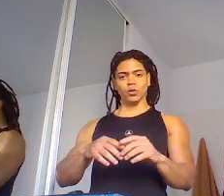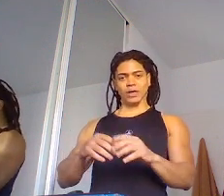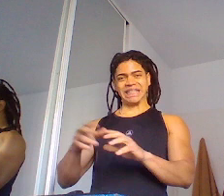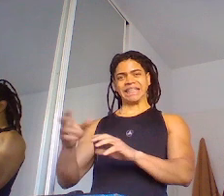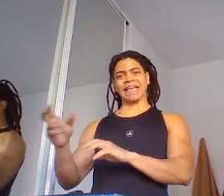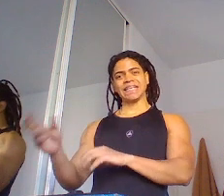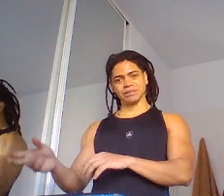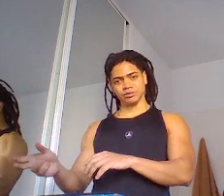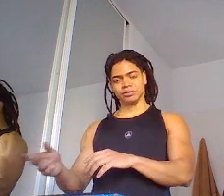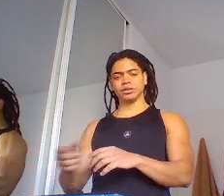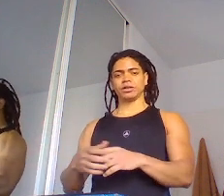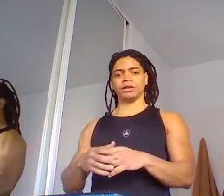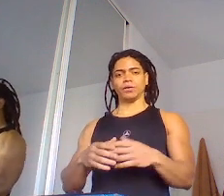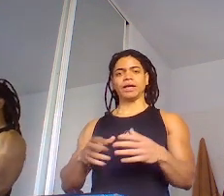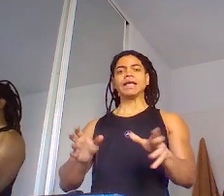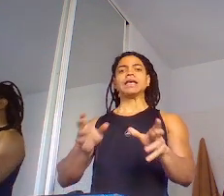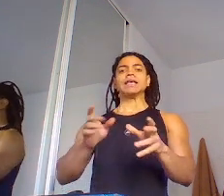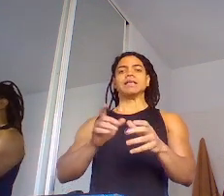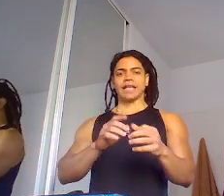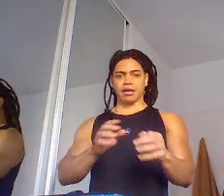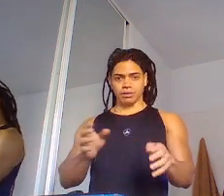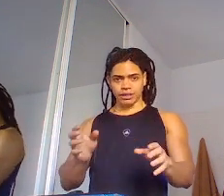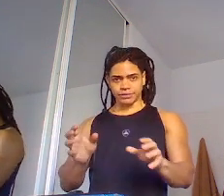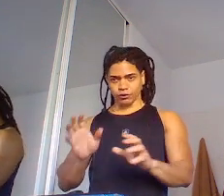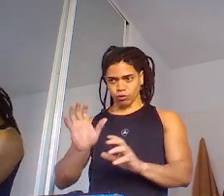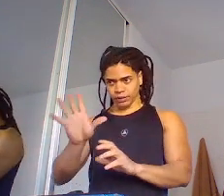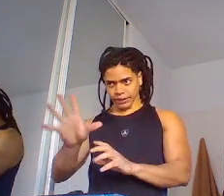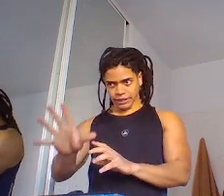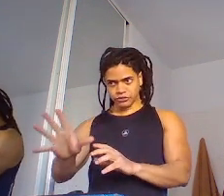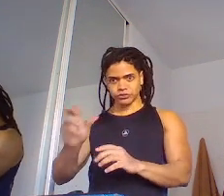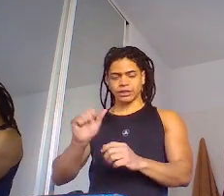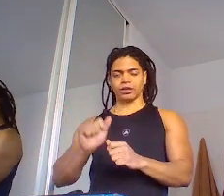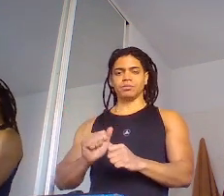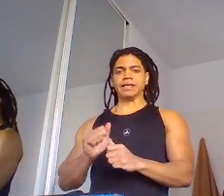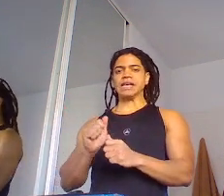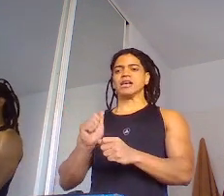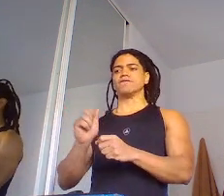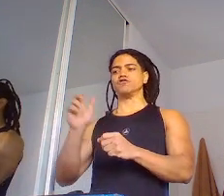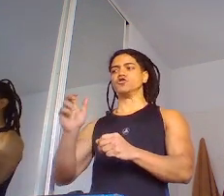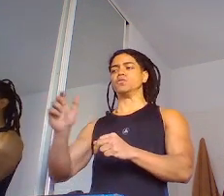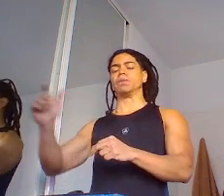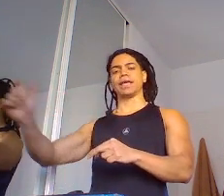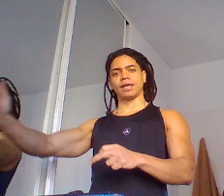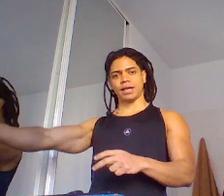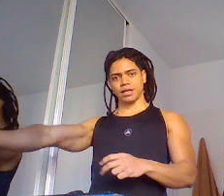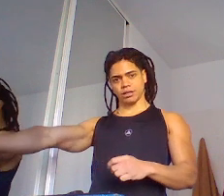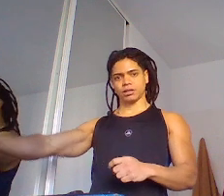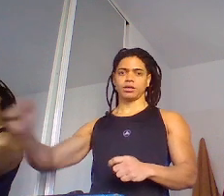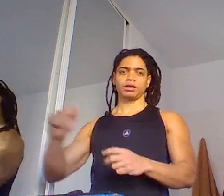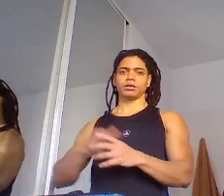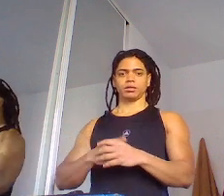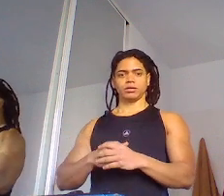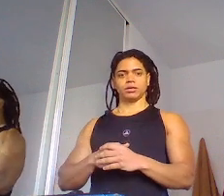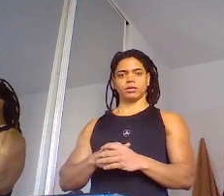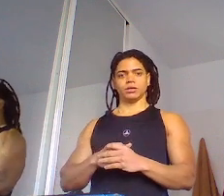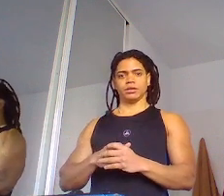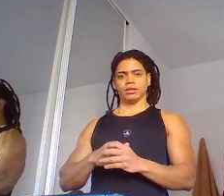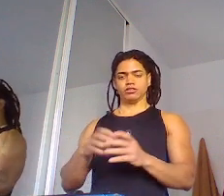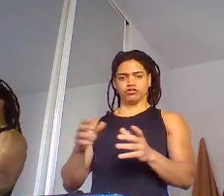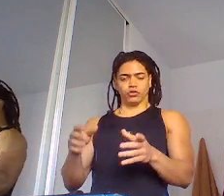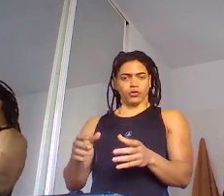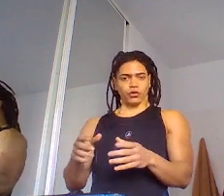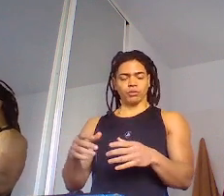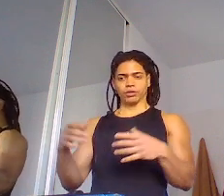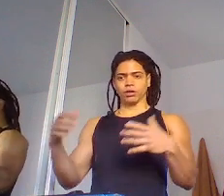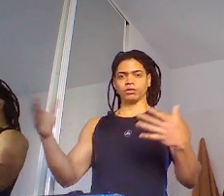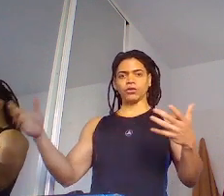physical or intangible, right? Liabilities are obligations that a company has to pay in